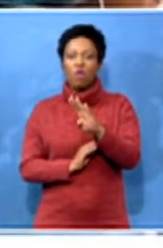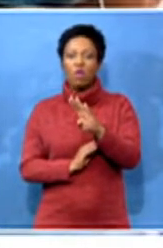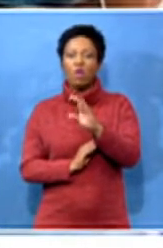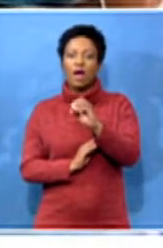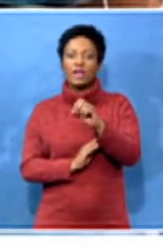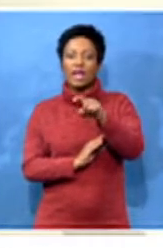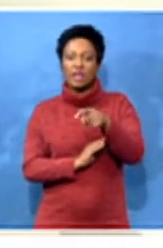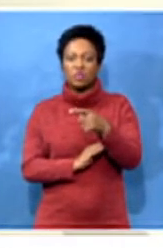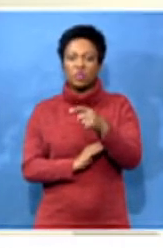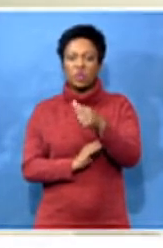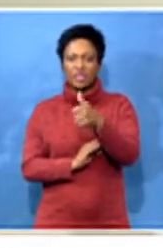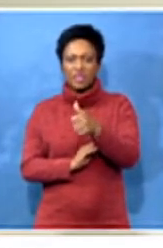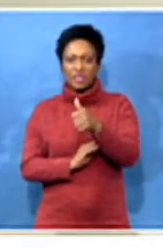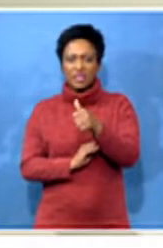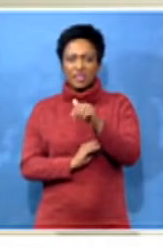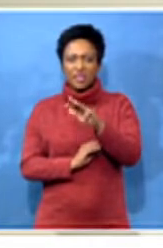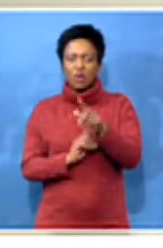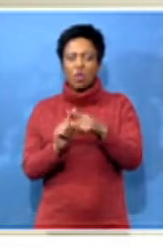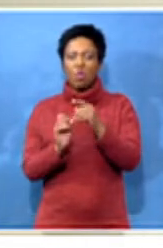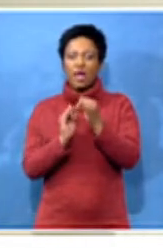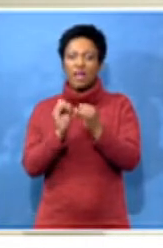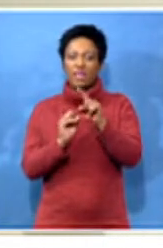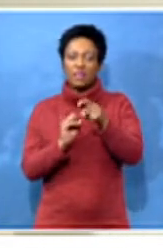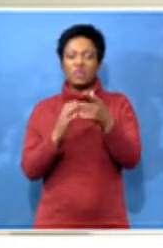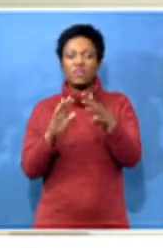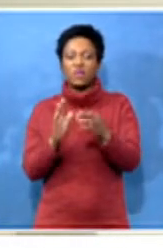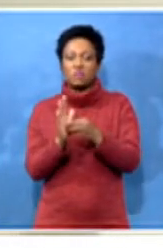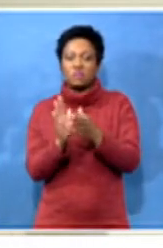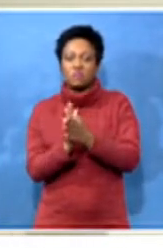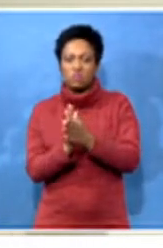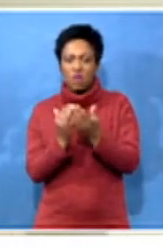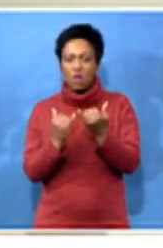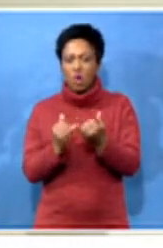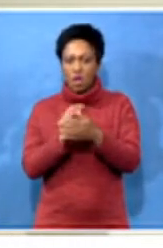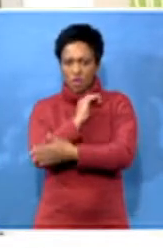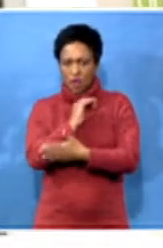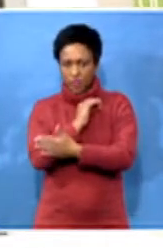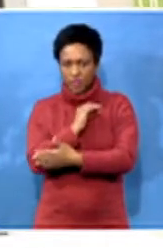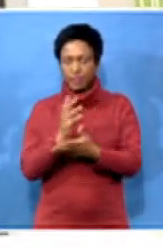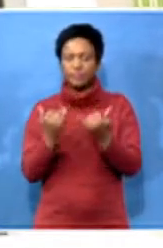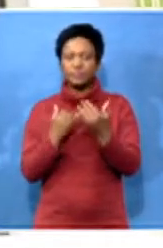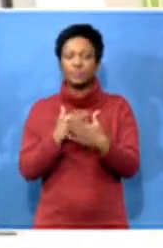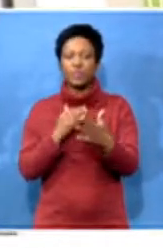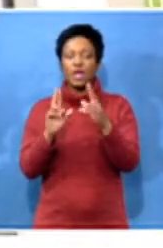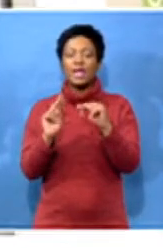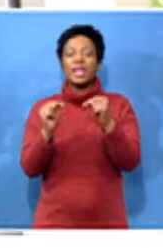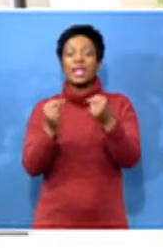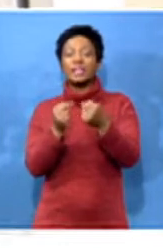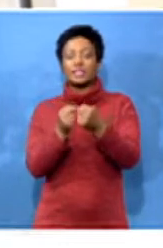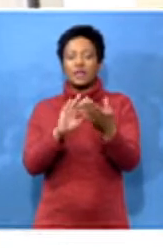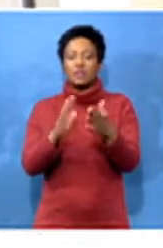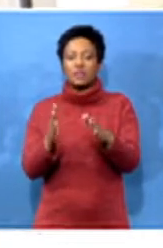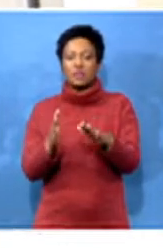482,169 after 11,046 new infections were recorded in the country. Now, the national death toll is